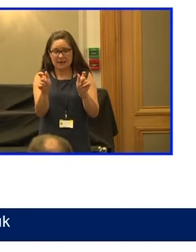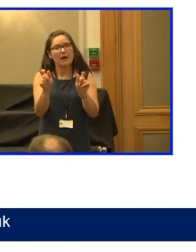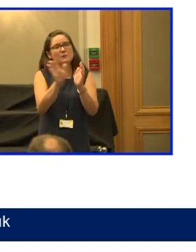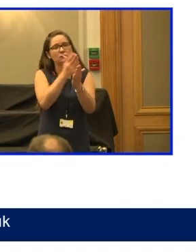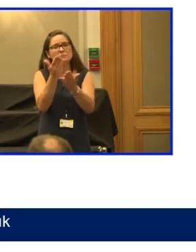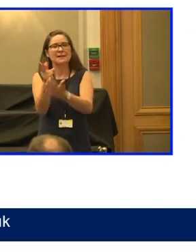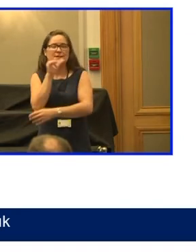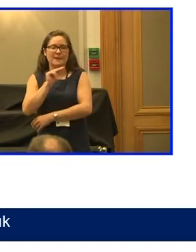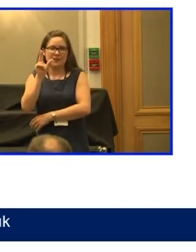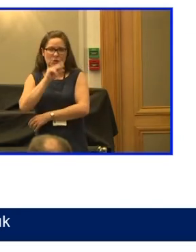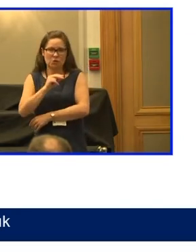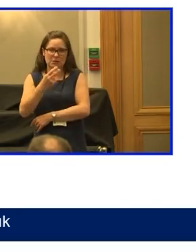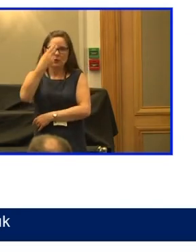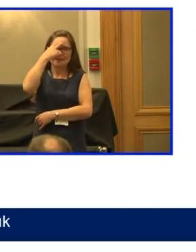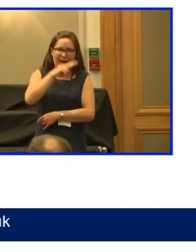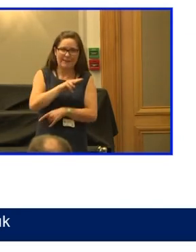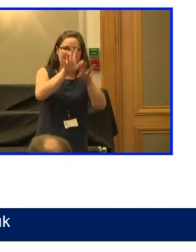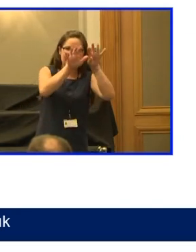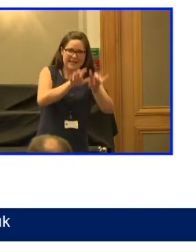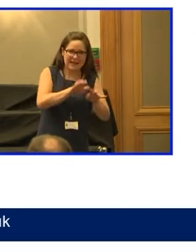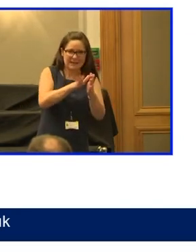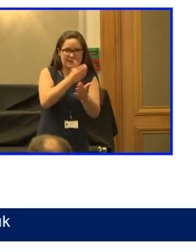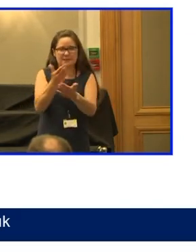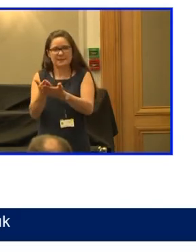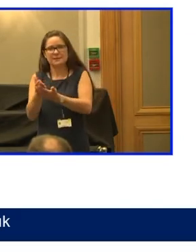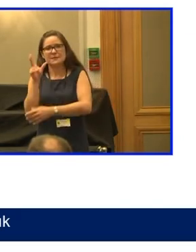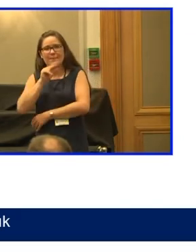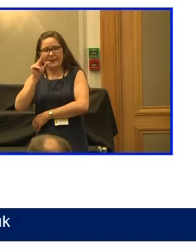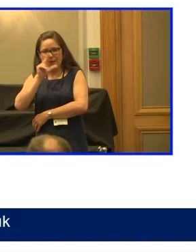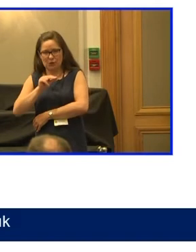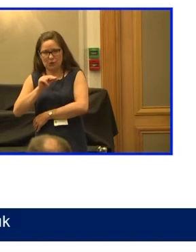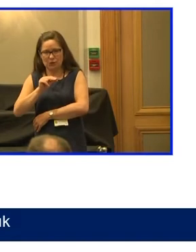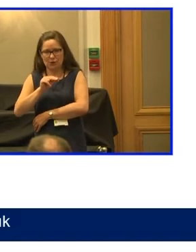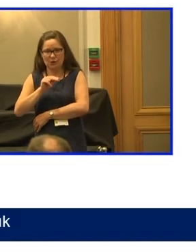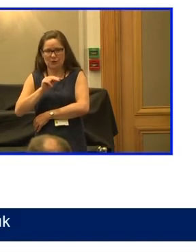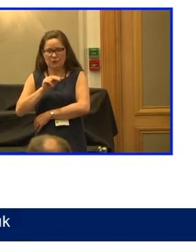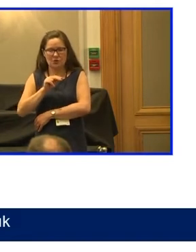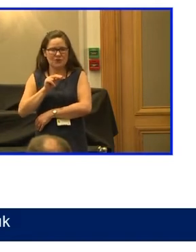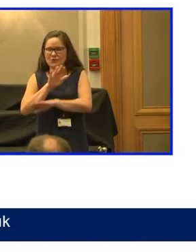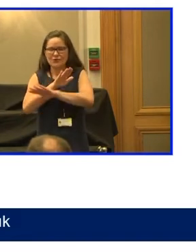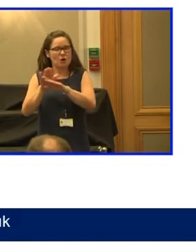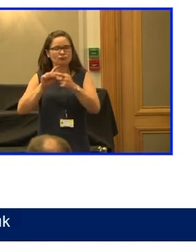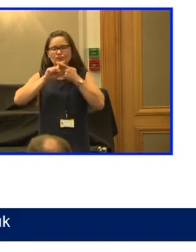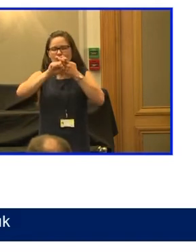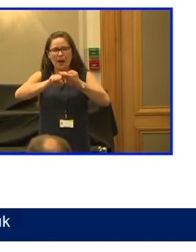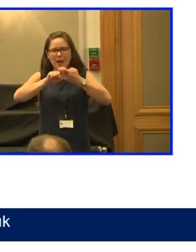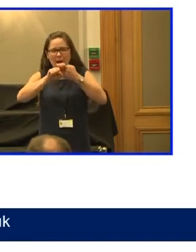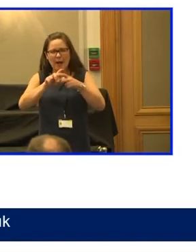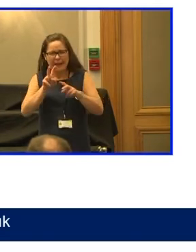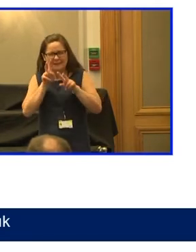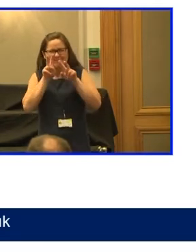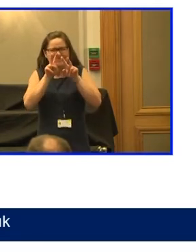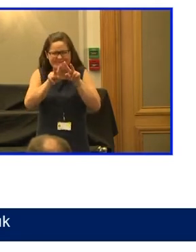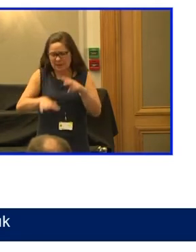called text to speech. And that way, what you're doing is, rather than relying on a sense, which is your eyes, which we've, as children, we've relied